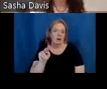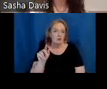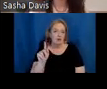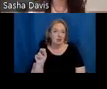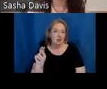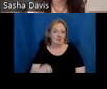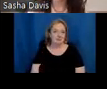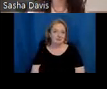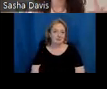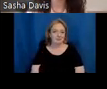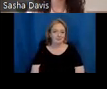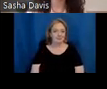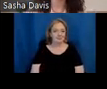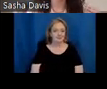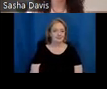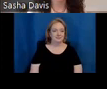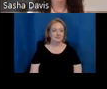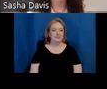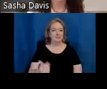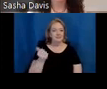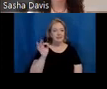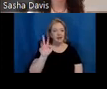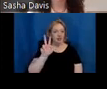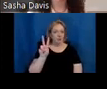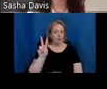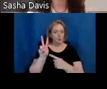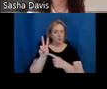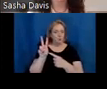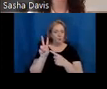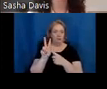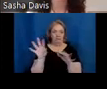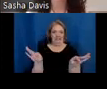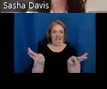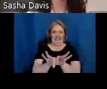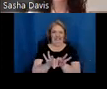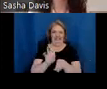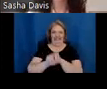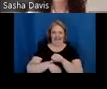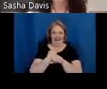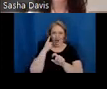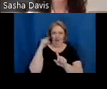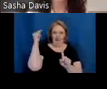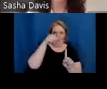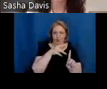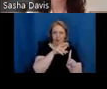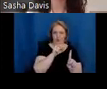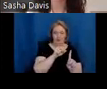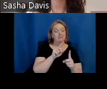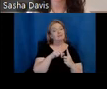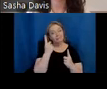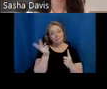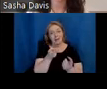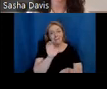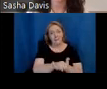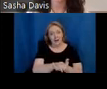So in many ways, 1932 was this very key banner year for Gross. In addition to marrying Renee, he also had